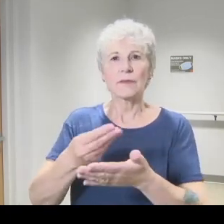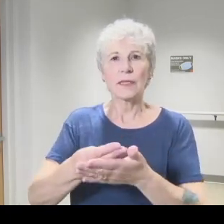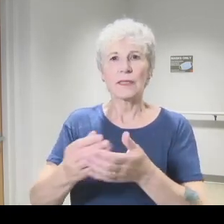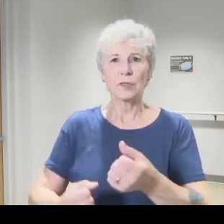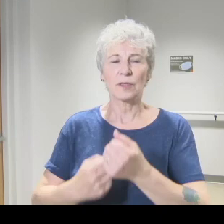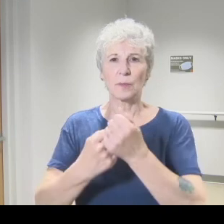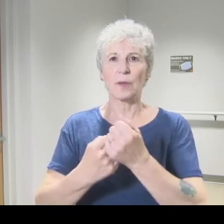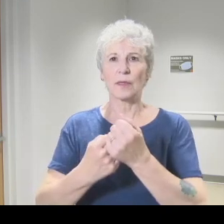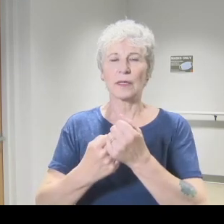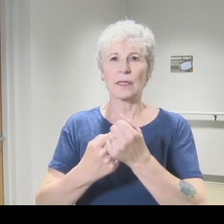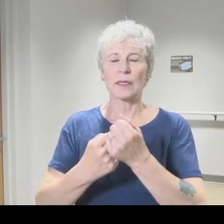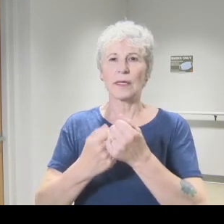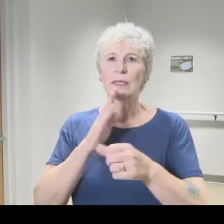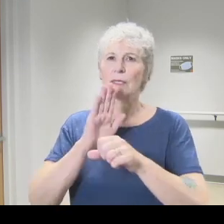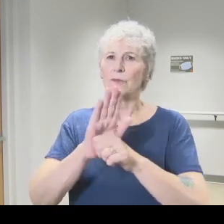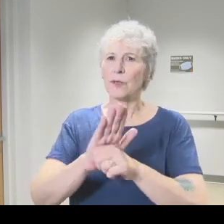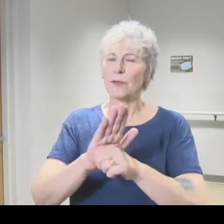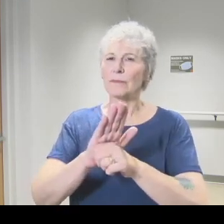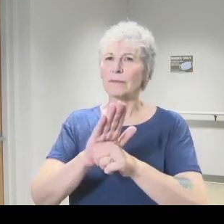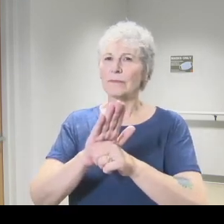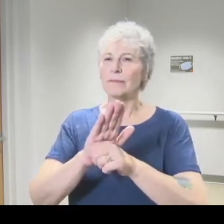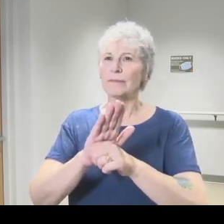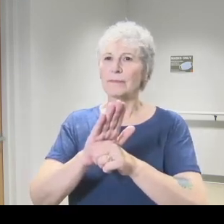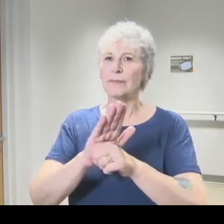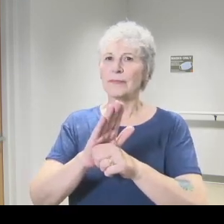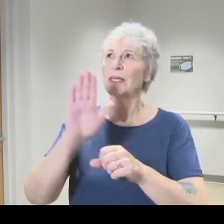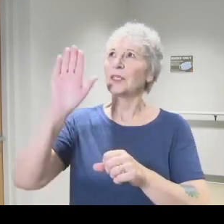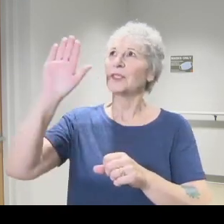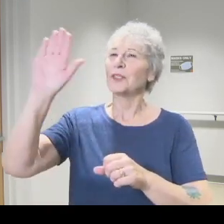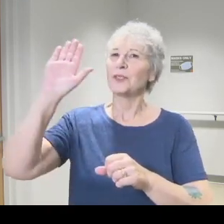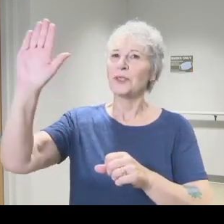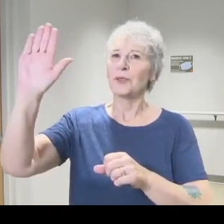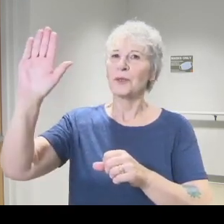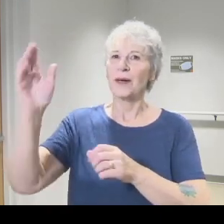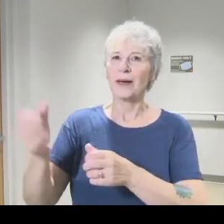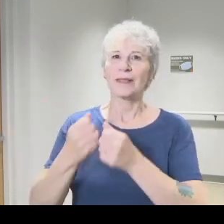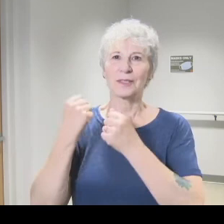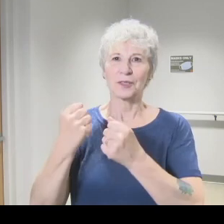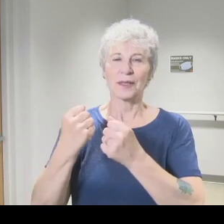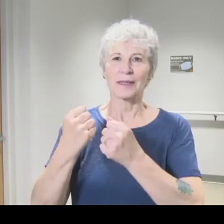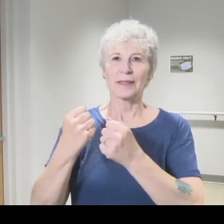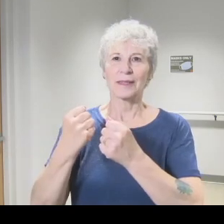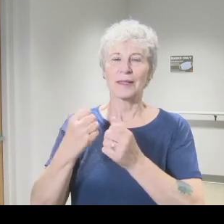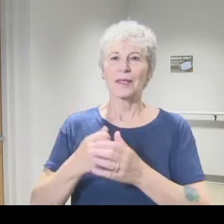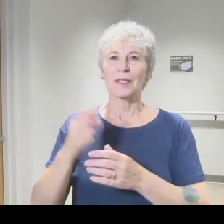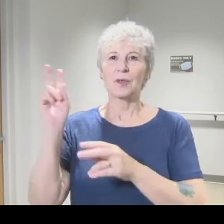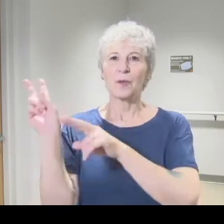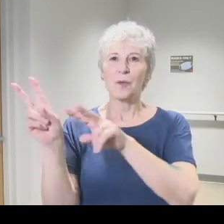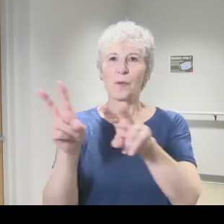you would just confirm while they're there, Lord, that you're their strength, you have their best interest in heart, Lord, and